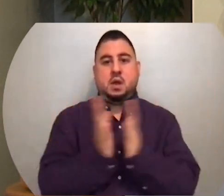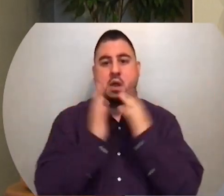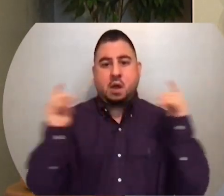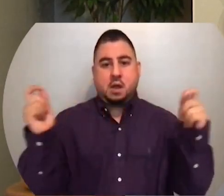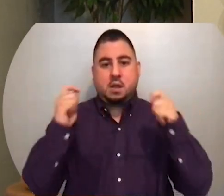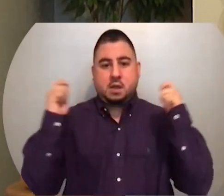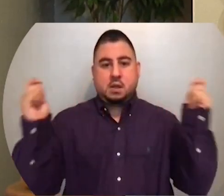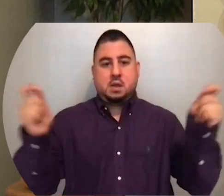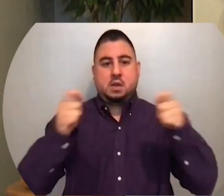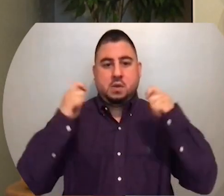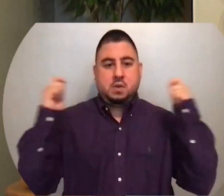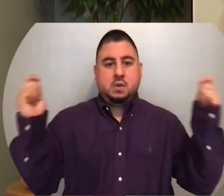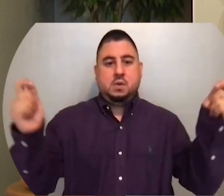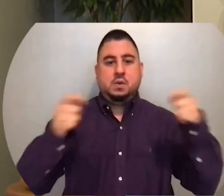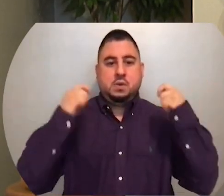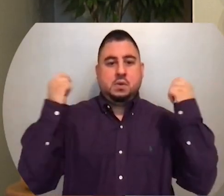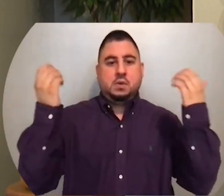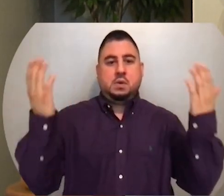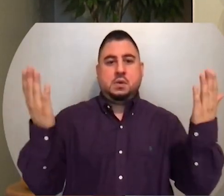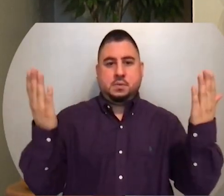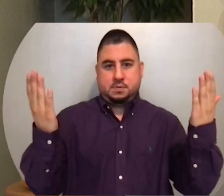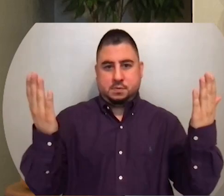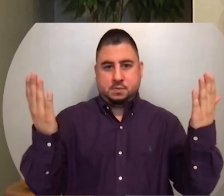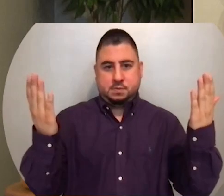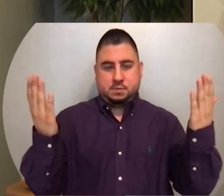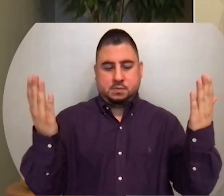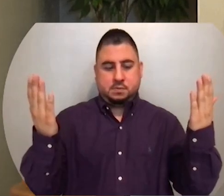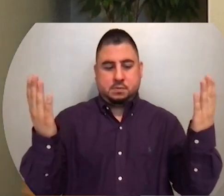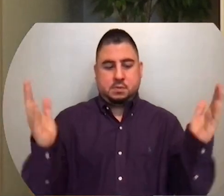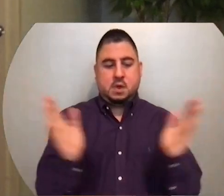Alleluia, alleluia, alleluia.